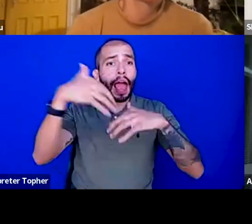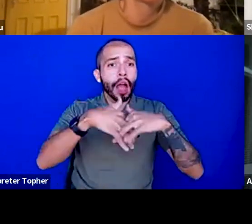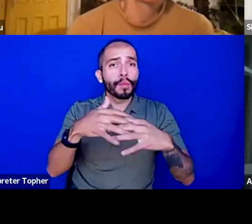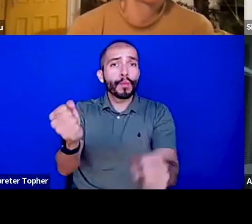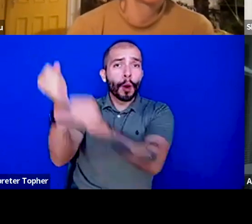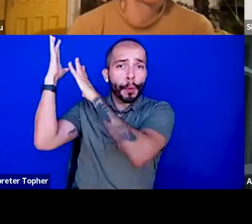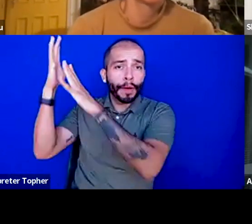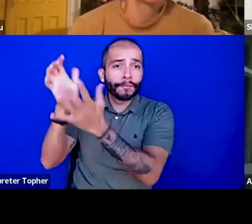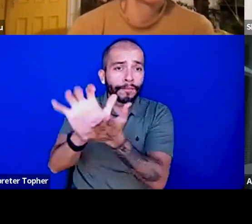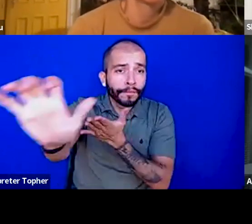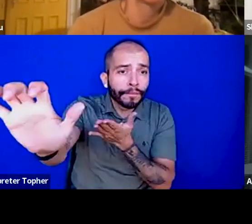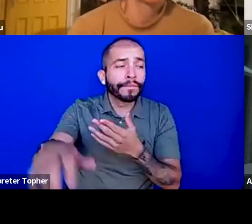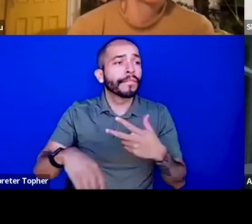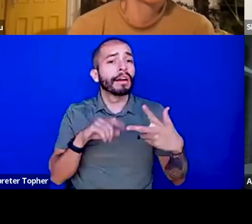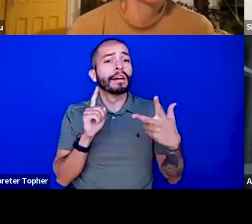Jim Crow,